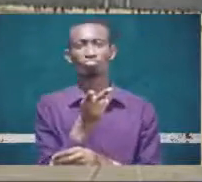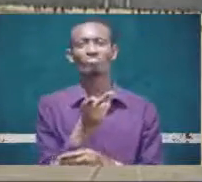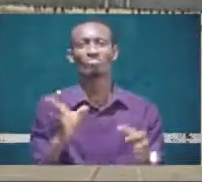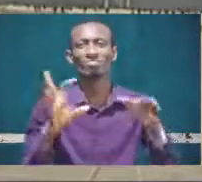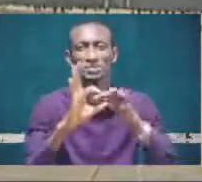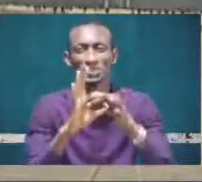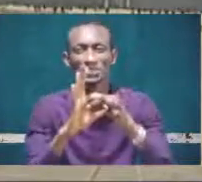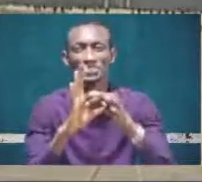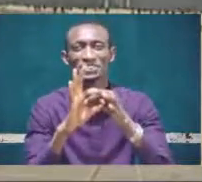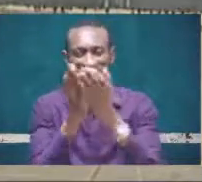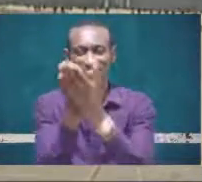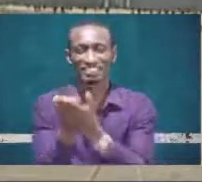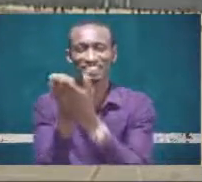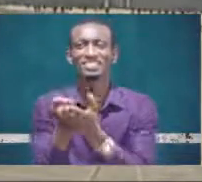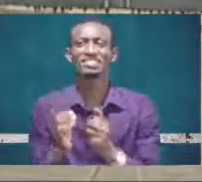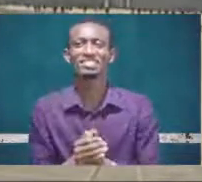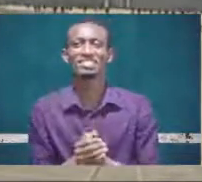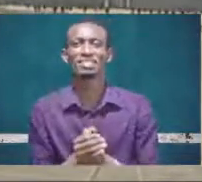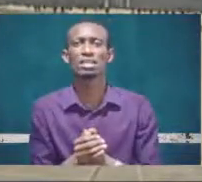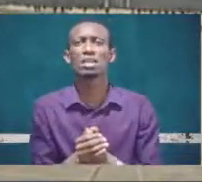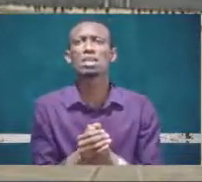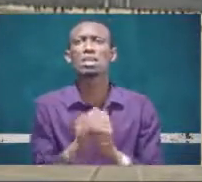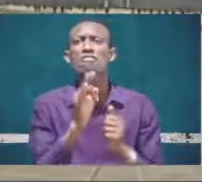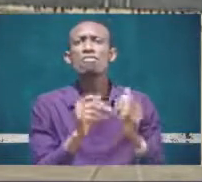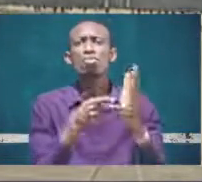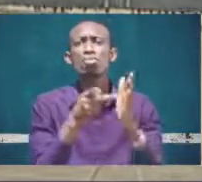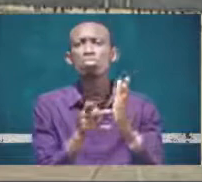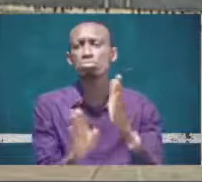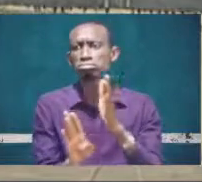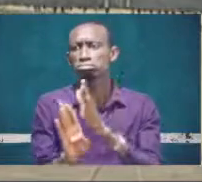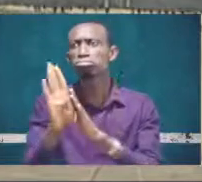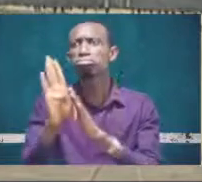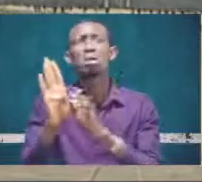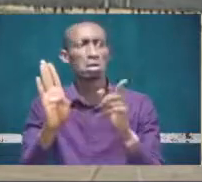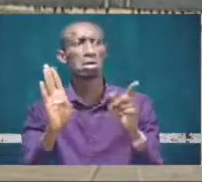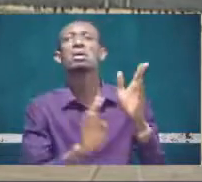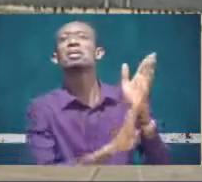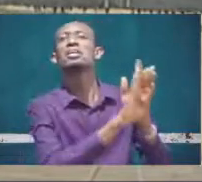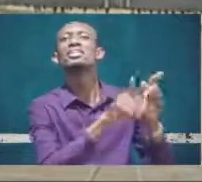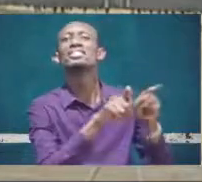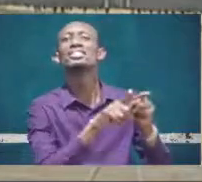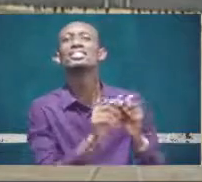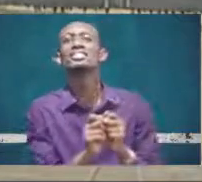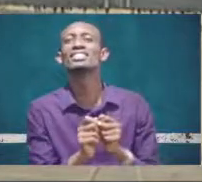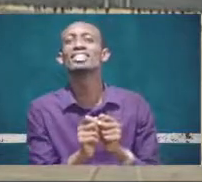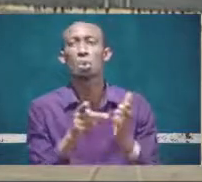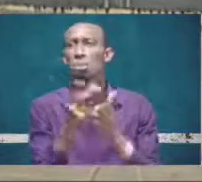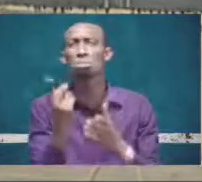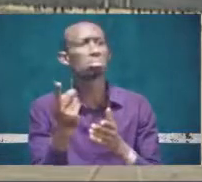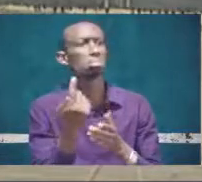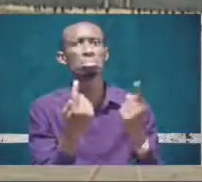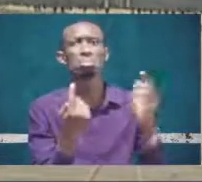one requests the demand of the other. So you must have the two for them to function perfectly or very